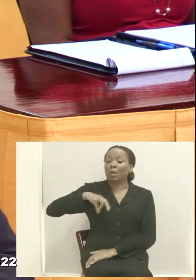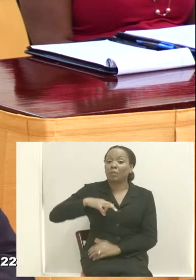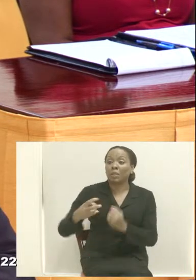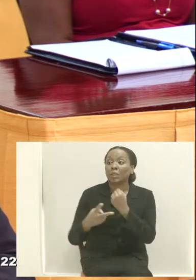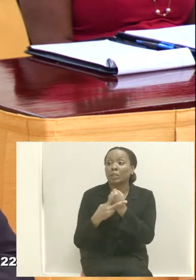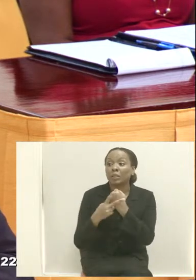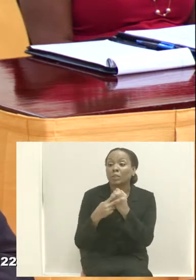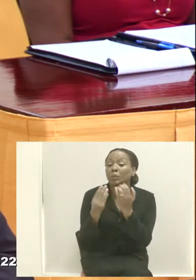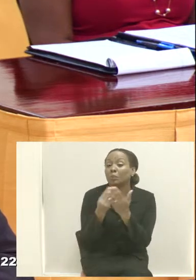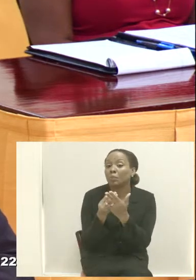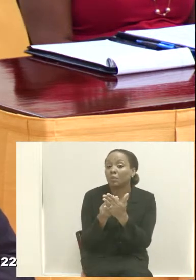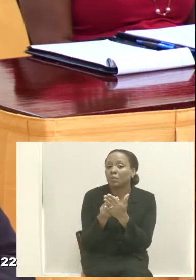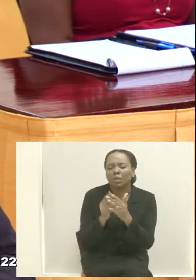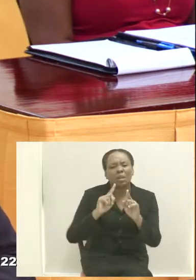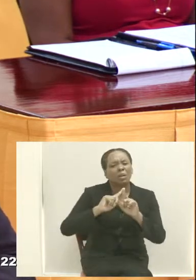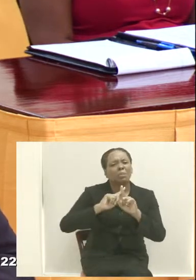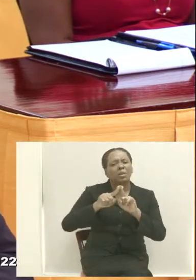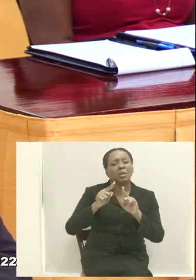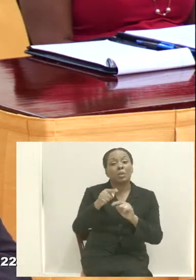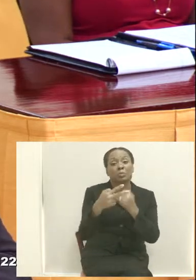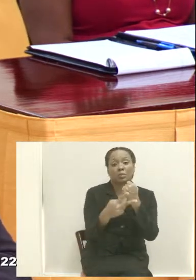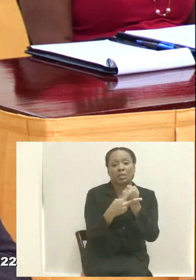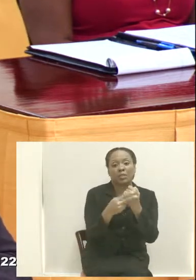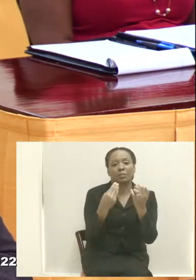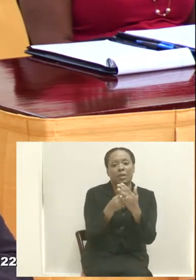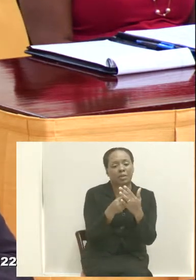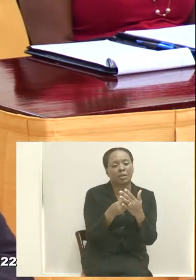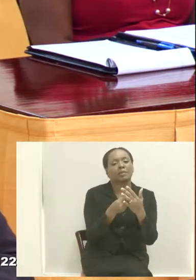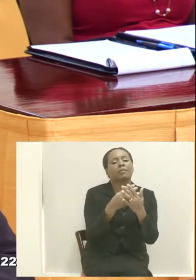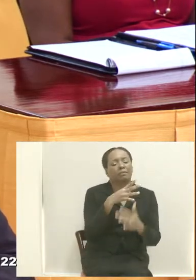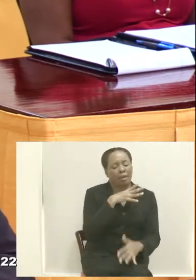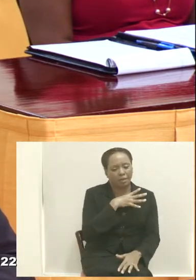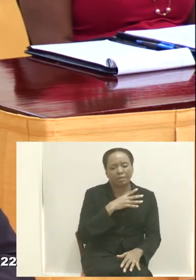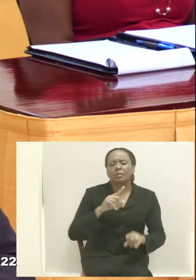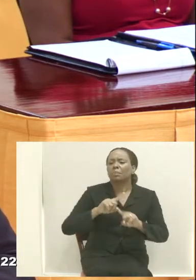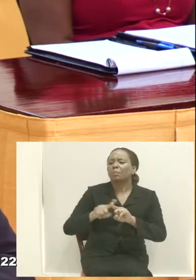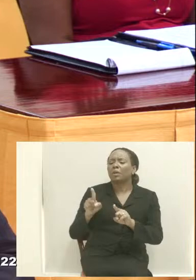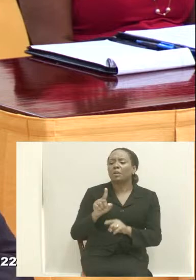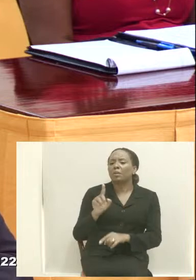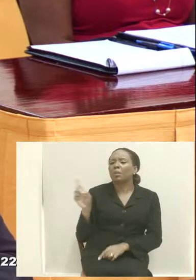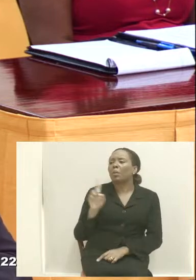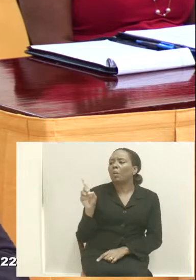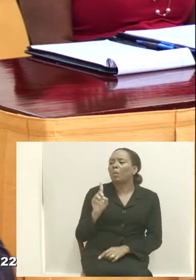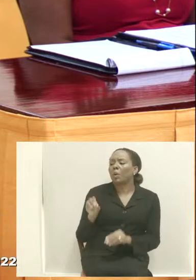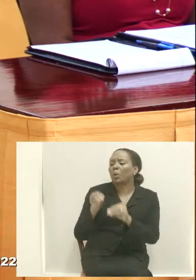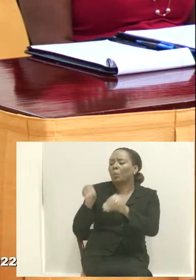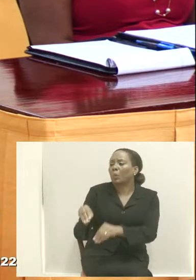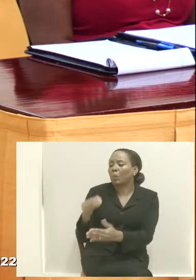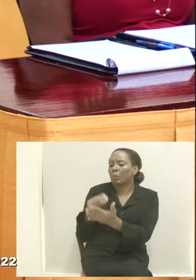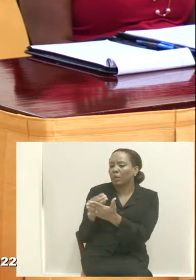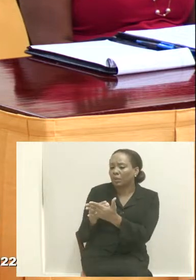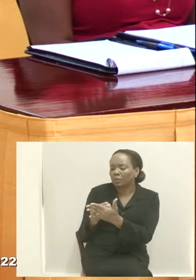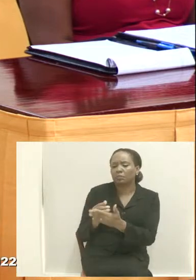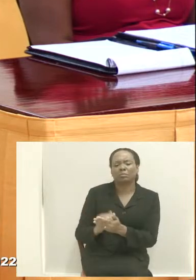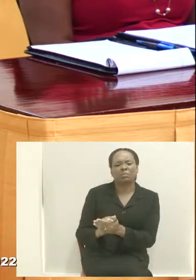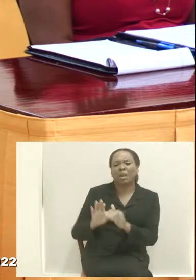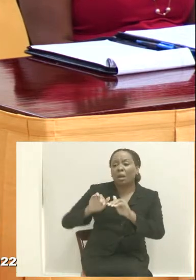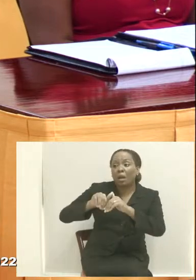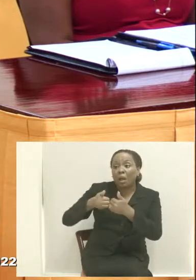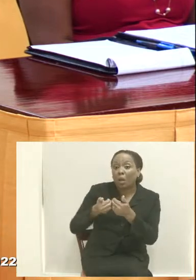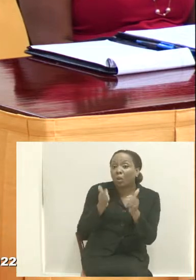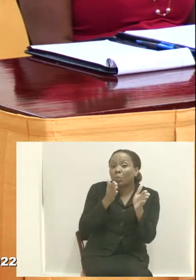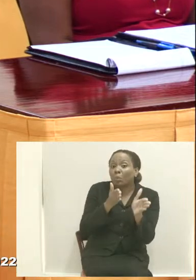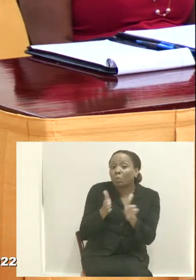wisely? Having saved, how then do you plan the way in which you could use that money